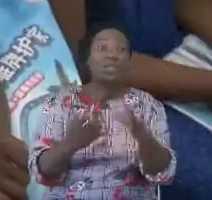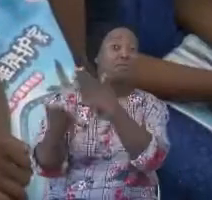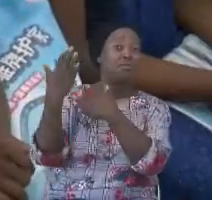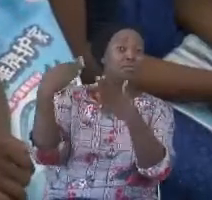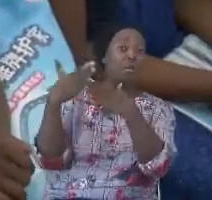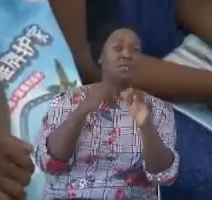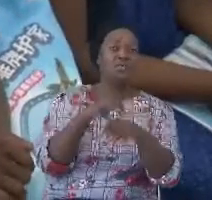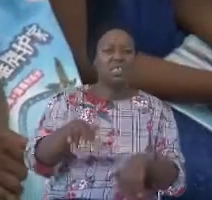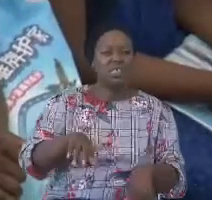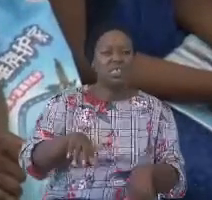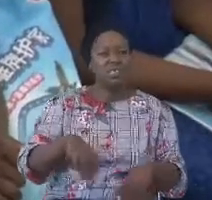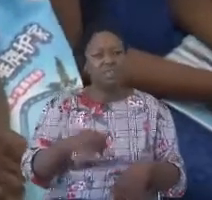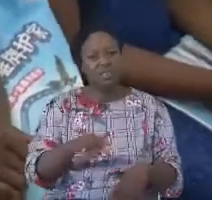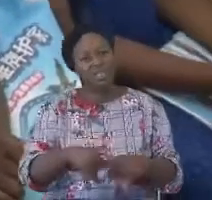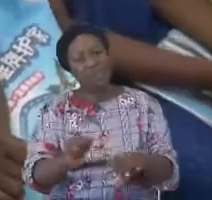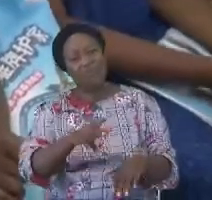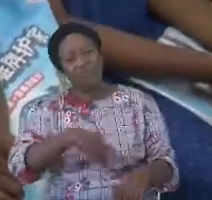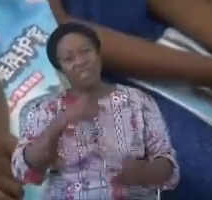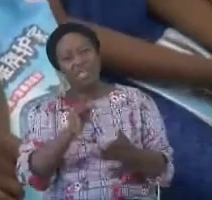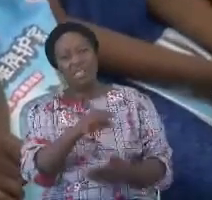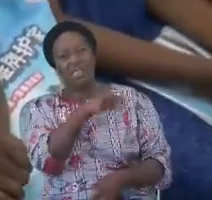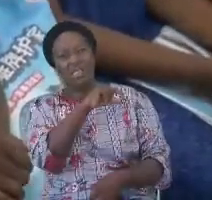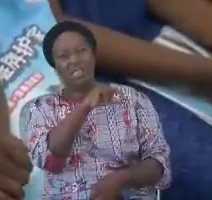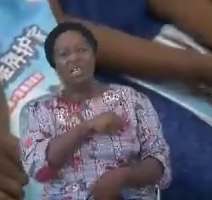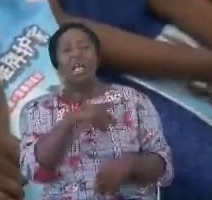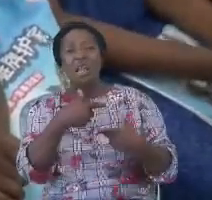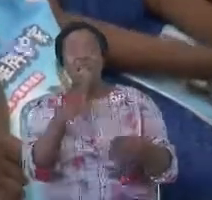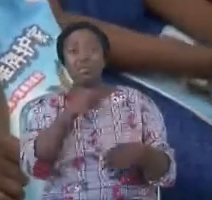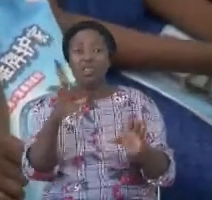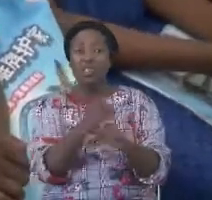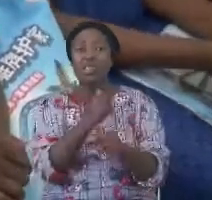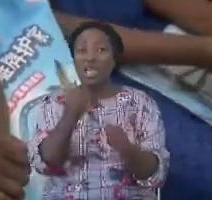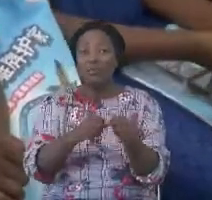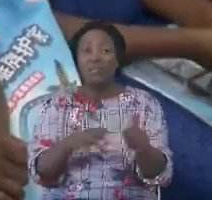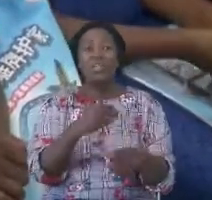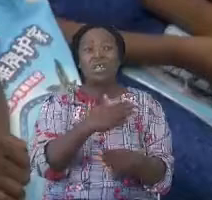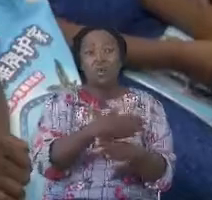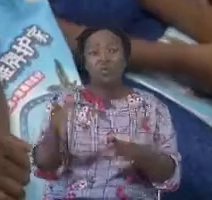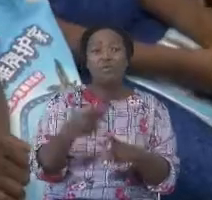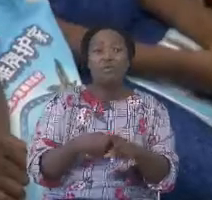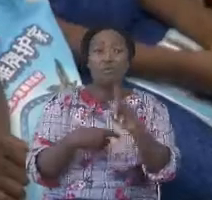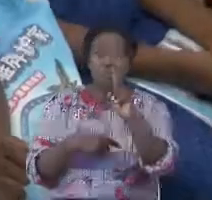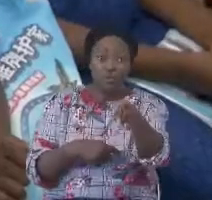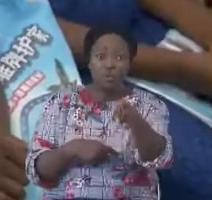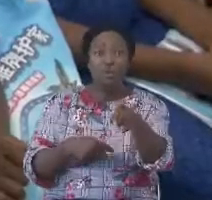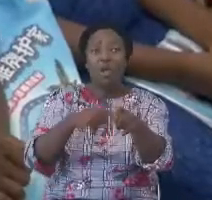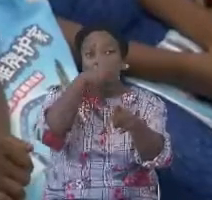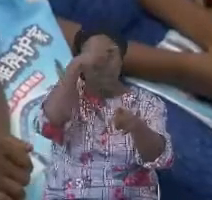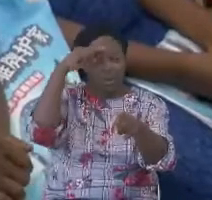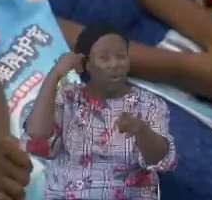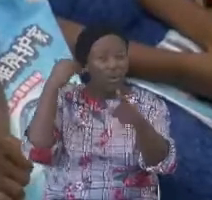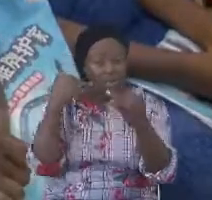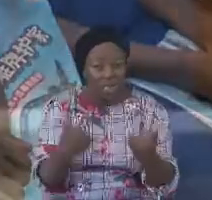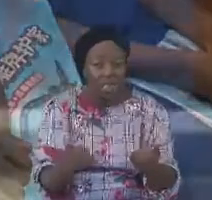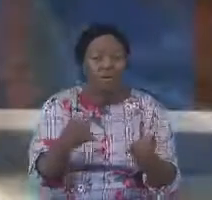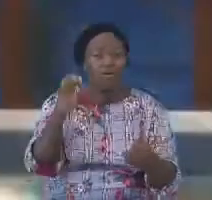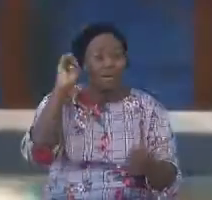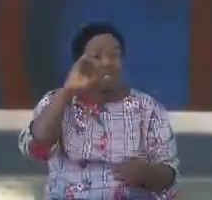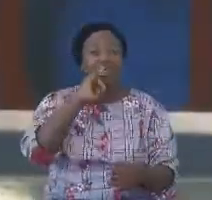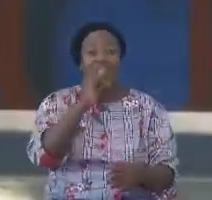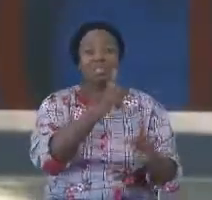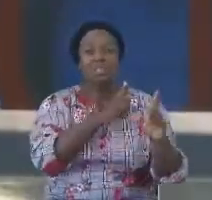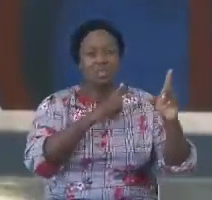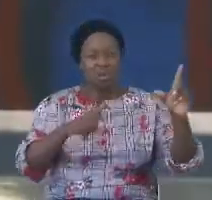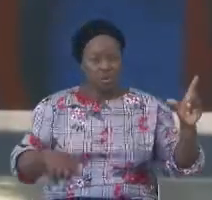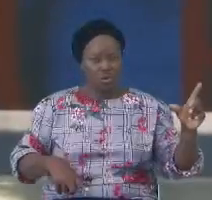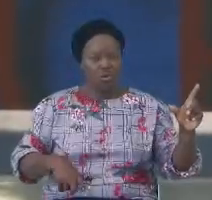is ready for you all the sins of the past if you're still feeling the guilt let him take everything away from